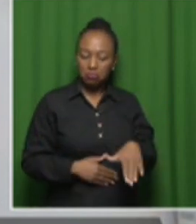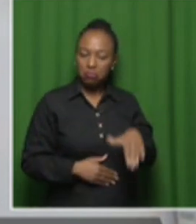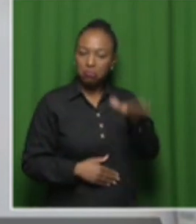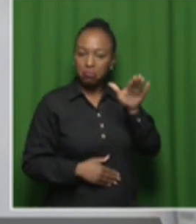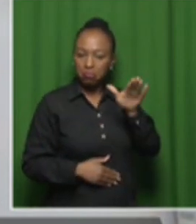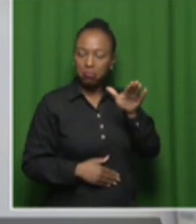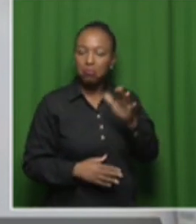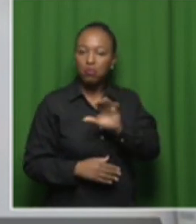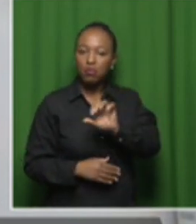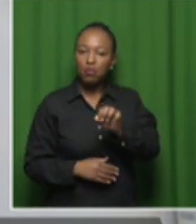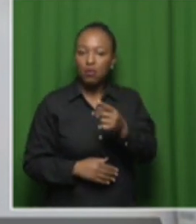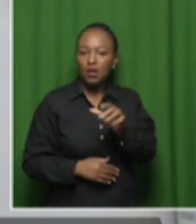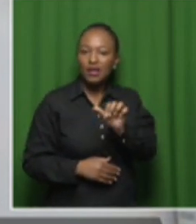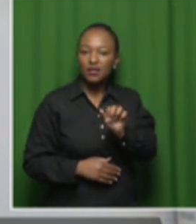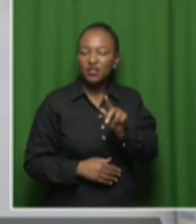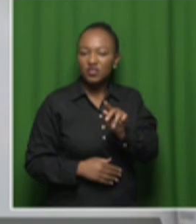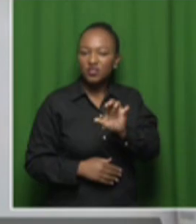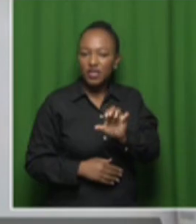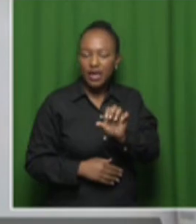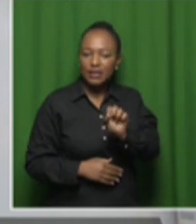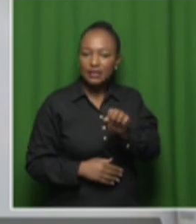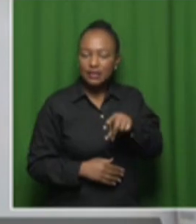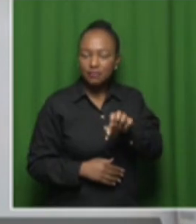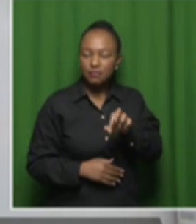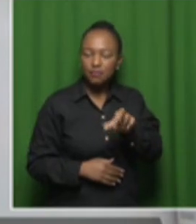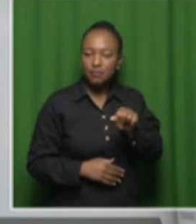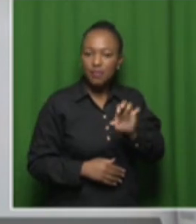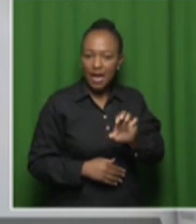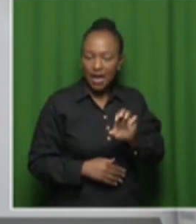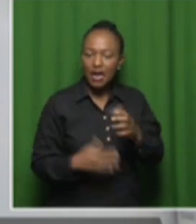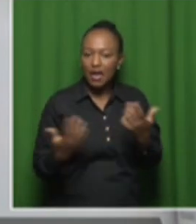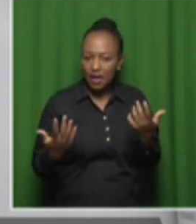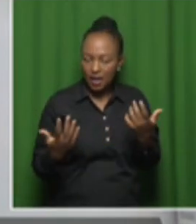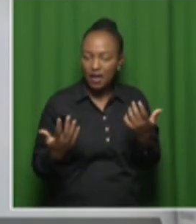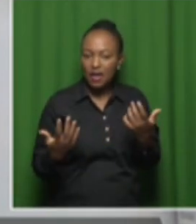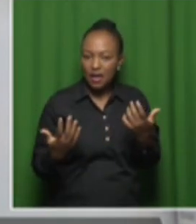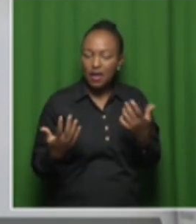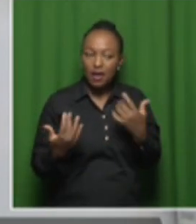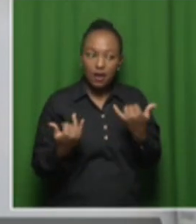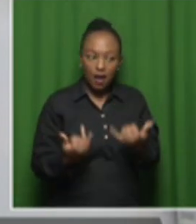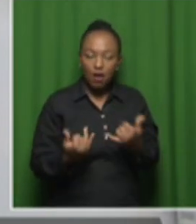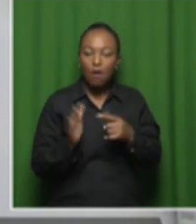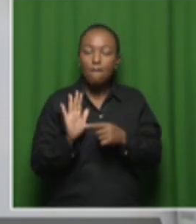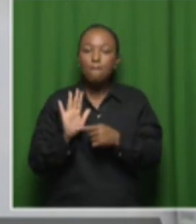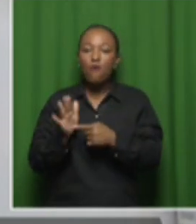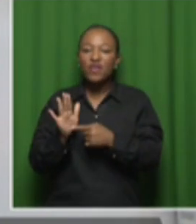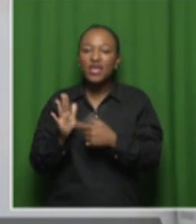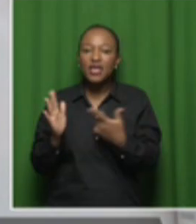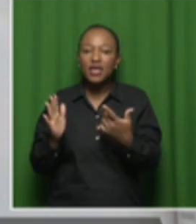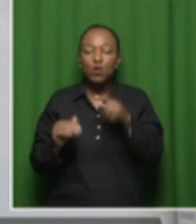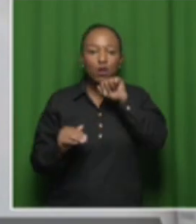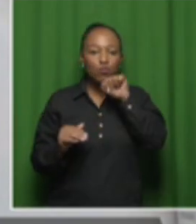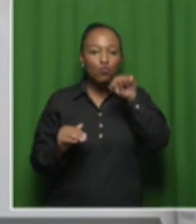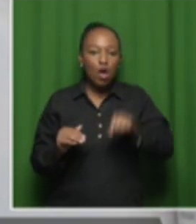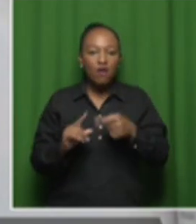at Shakespeare, our current movies that our scholars and children love stem from a script, they